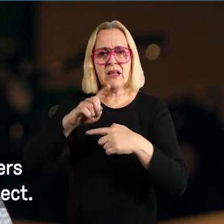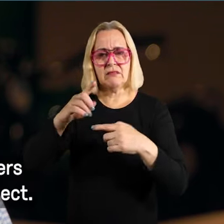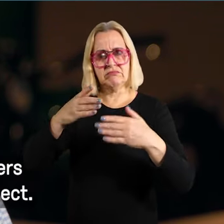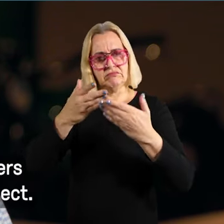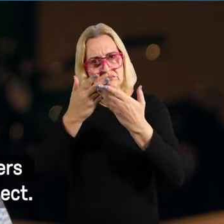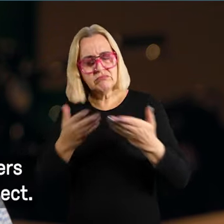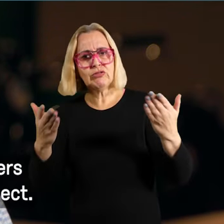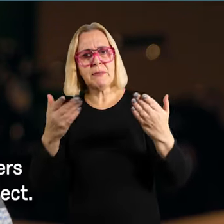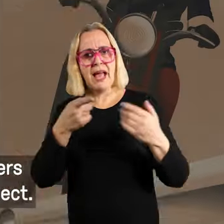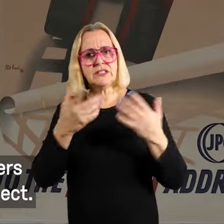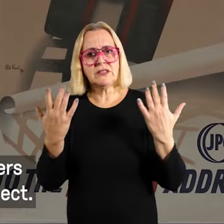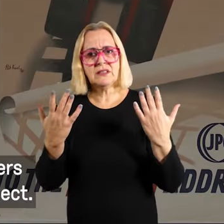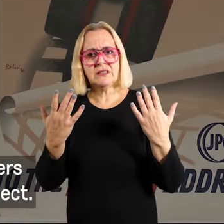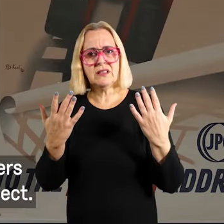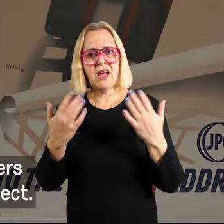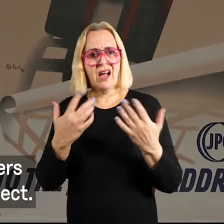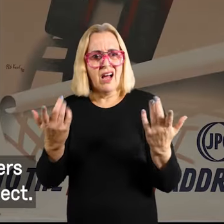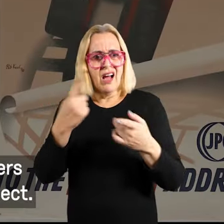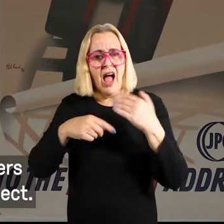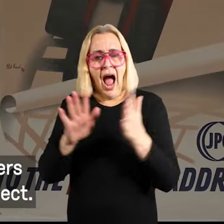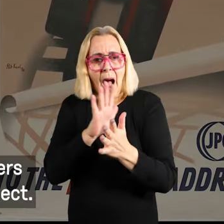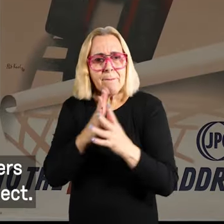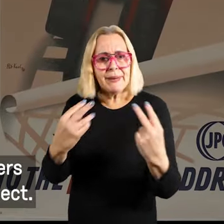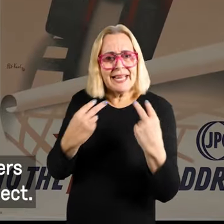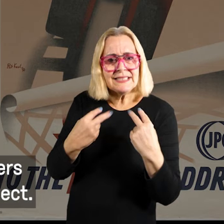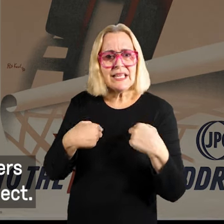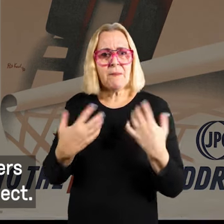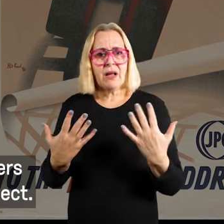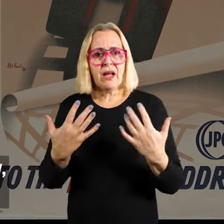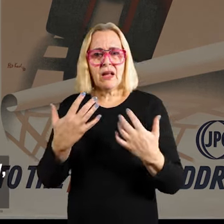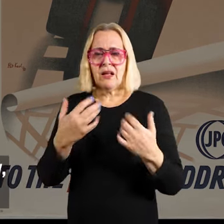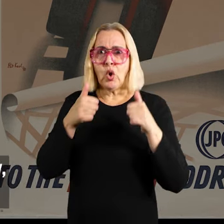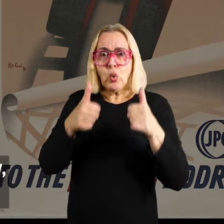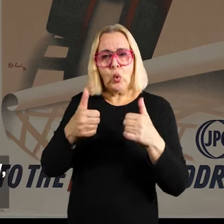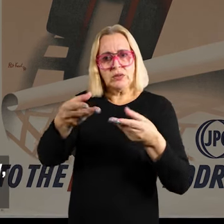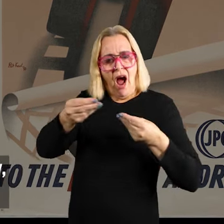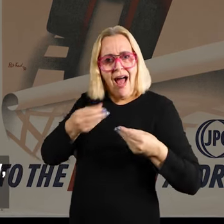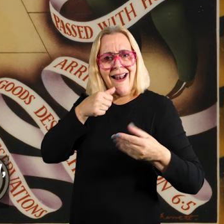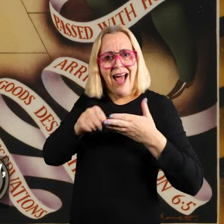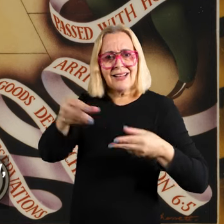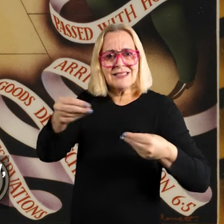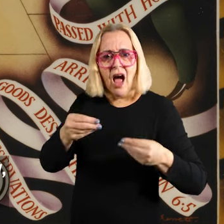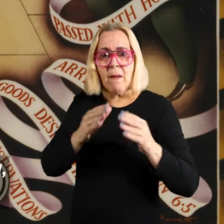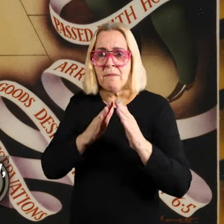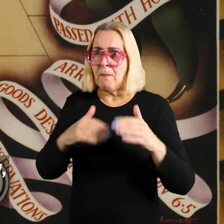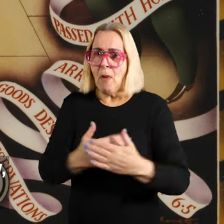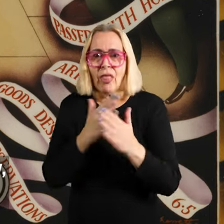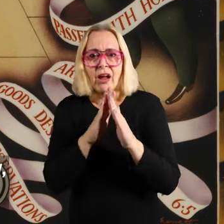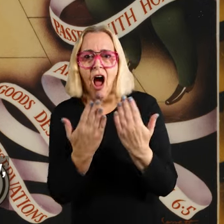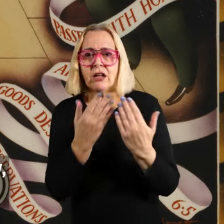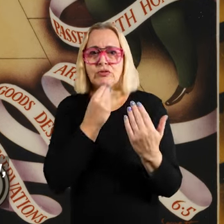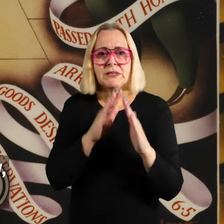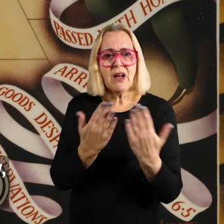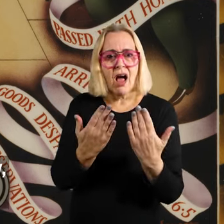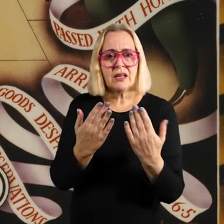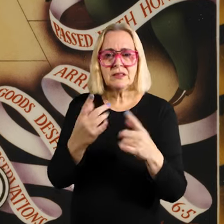in 1955. Member of the public, they treated you with respect. I mean, they were welcome to see you, you know. I mean, it was good